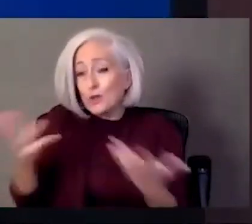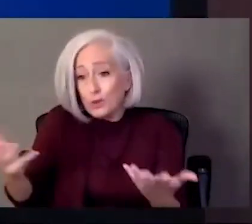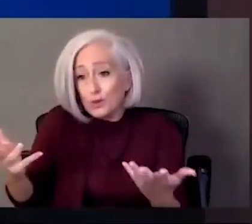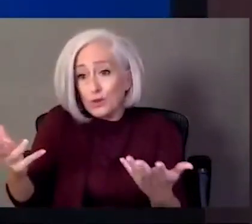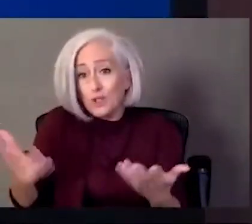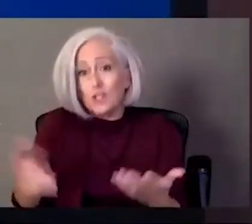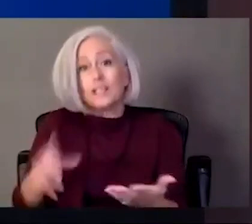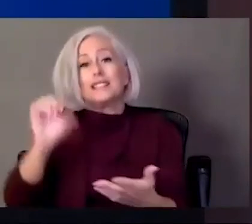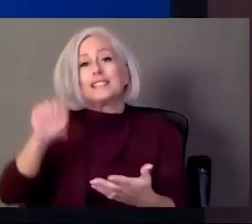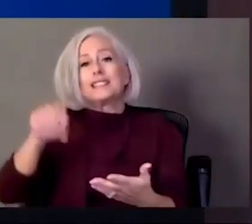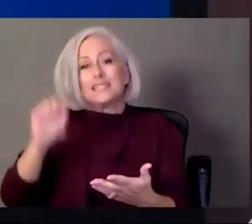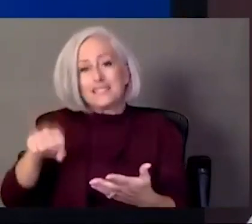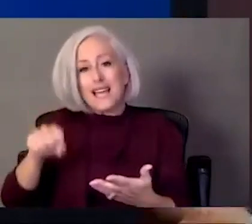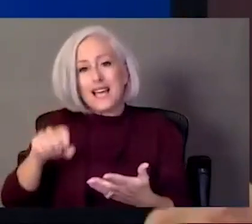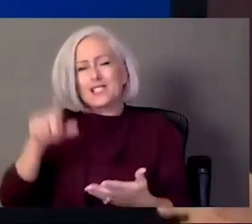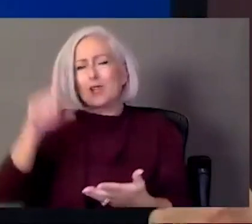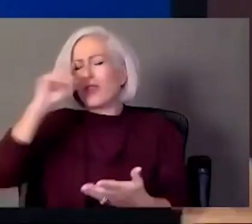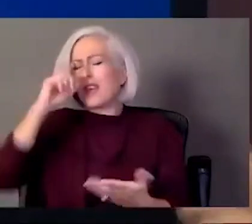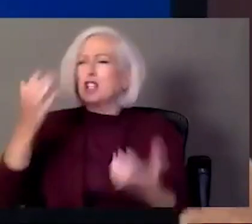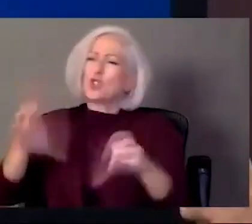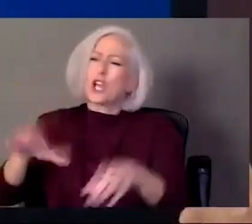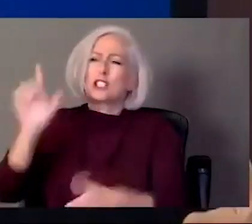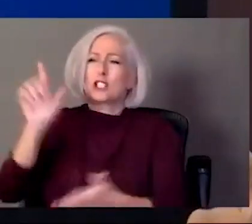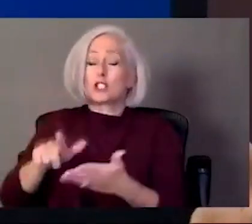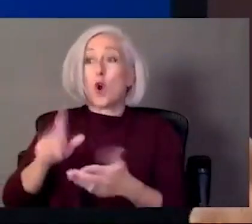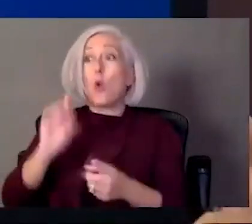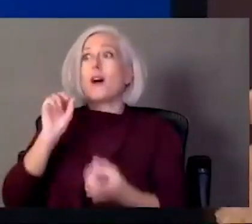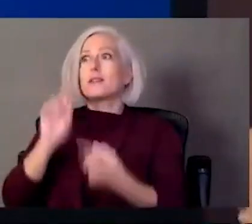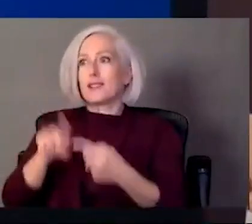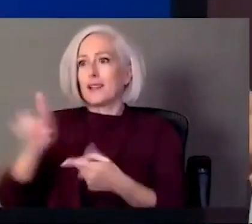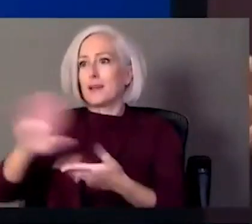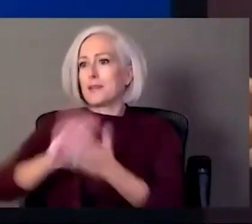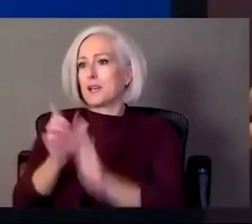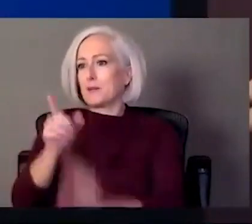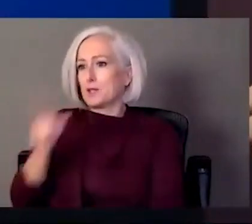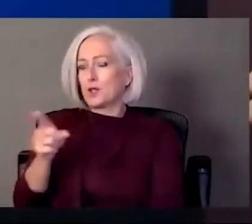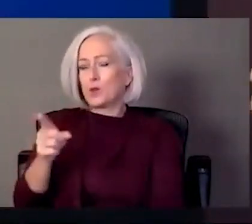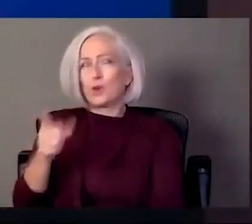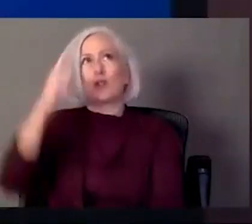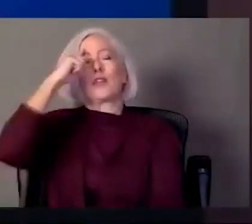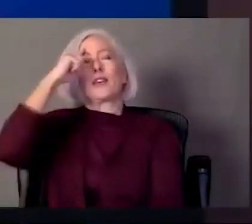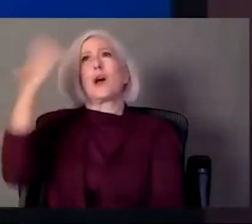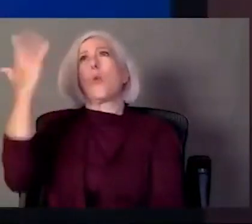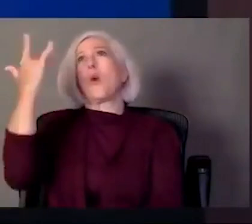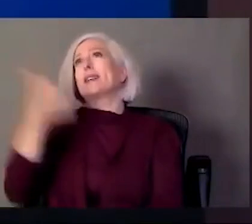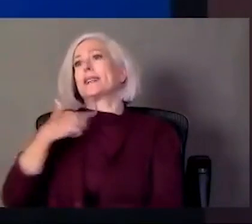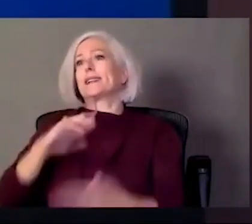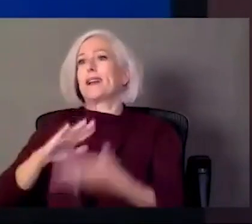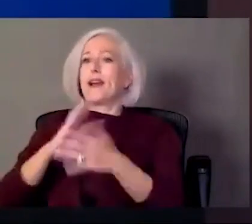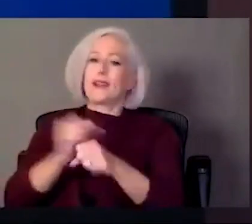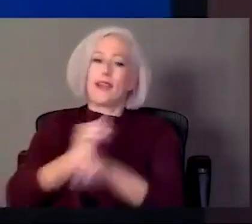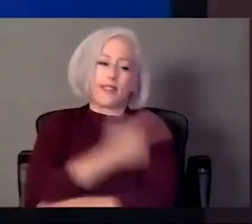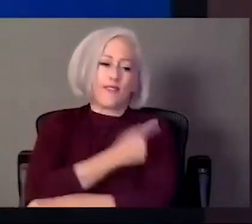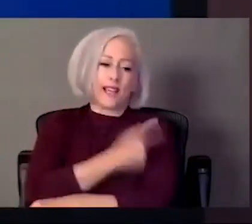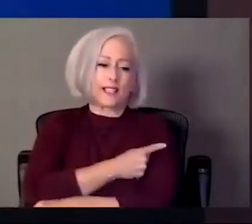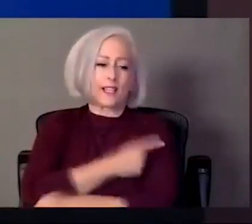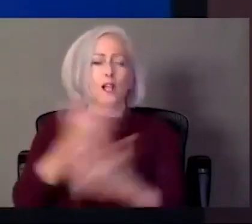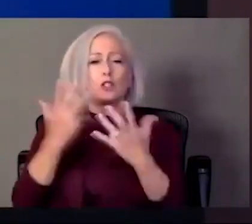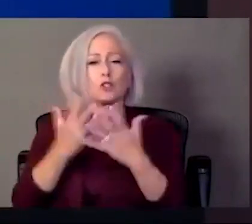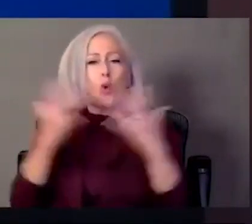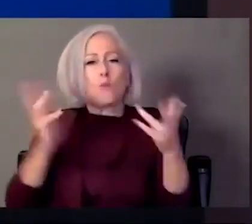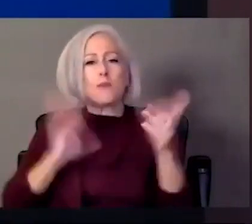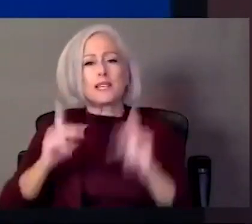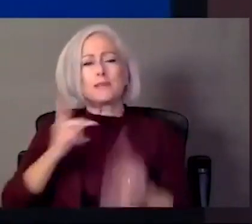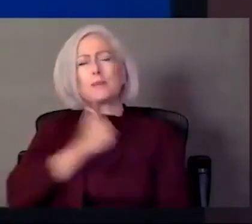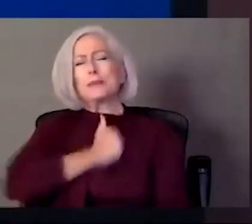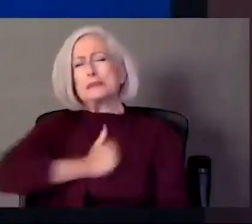you, right? And then all of a sudden, what happened? Why didn't I get vaccinated? I mean, there's so much regret in the people's voices who are here who